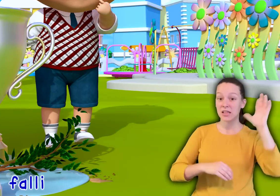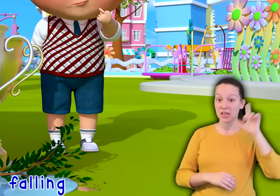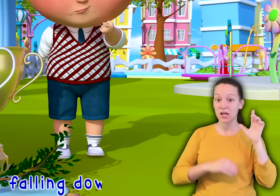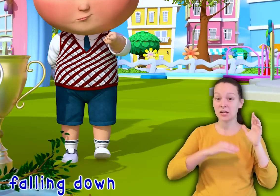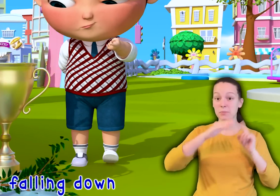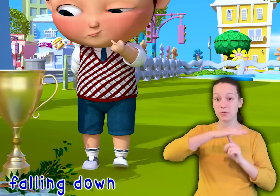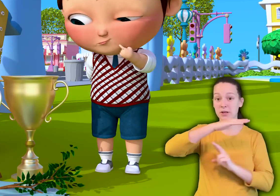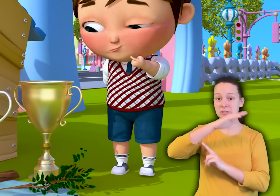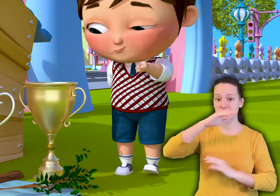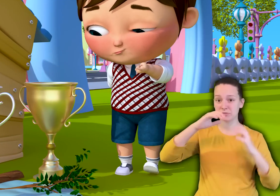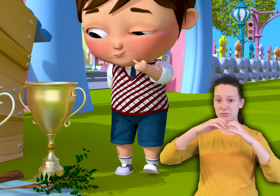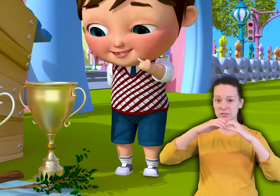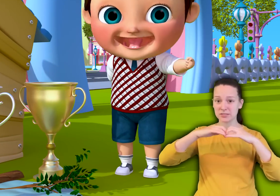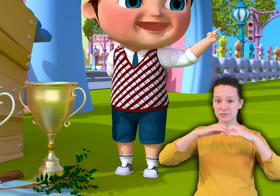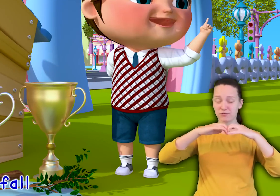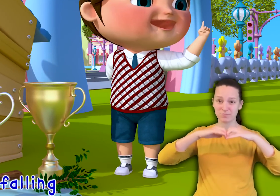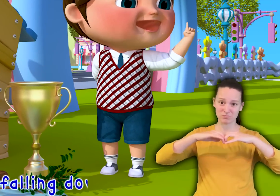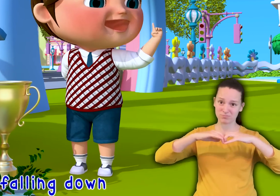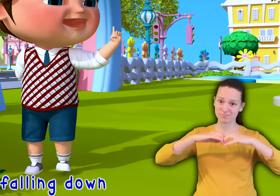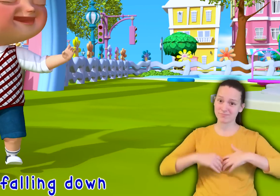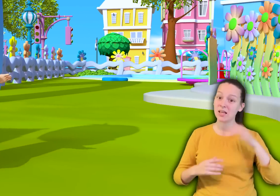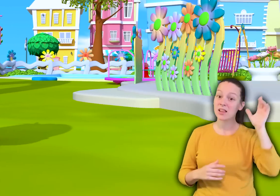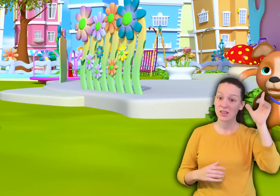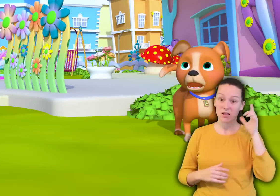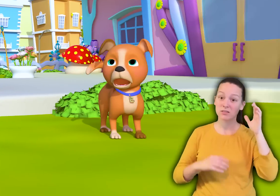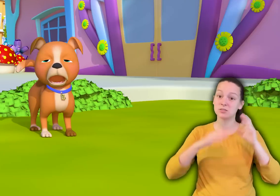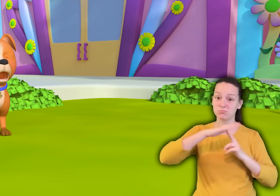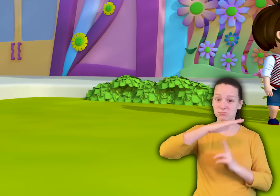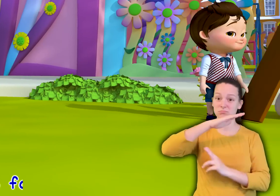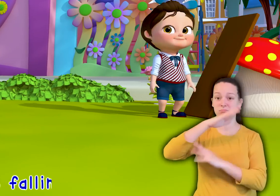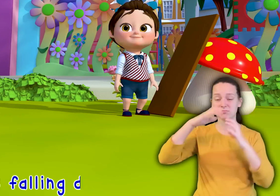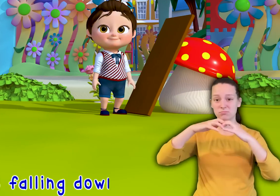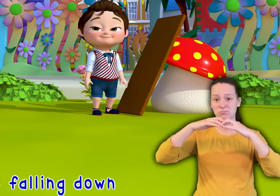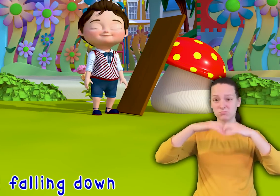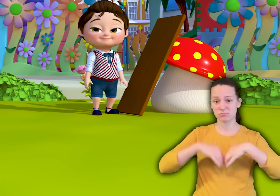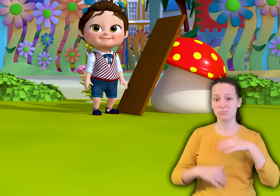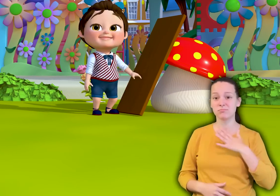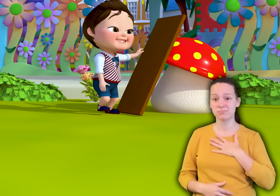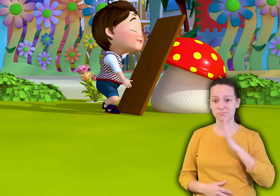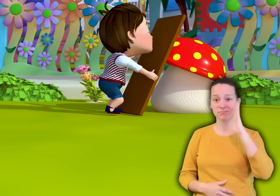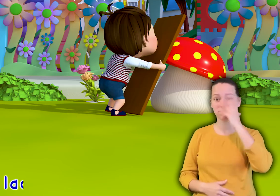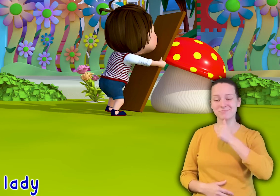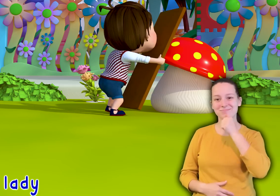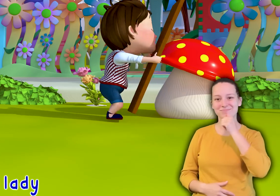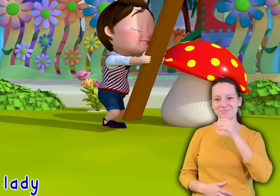bridg is falling down falling down falling down London bridges falling